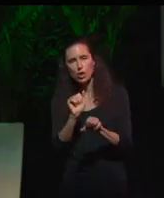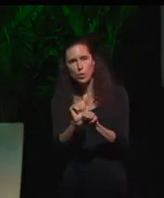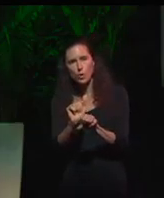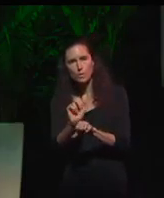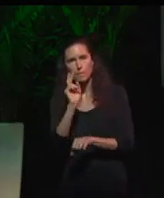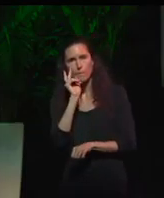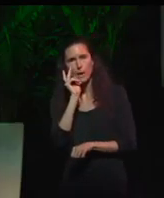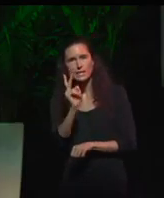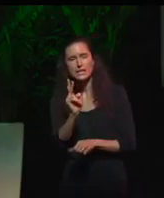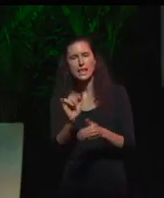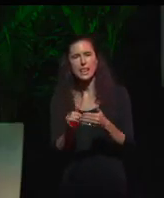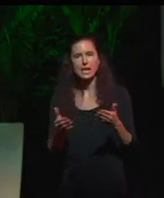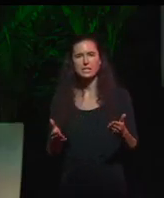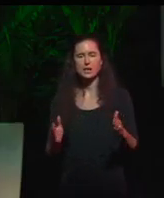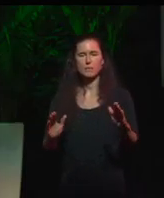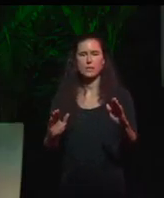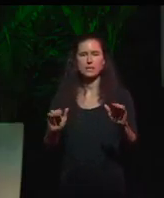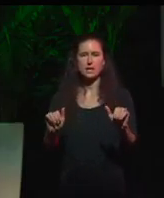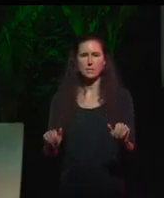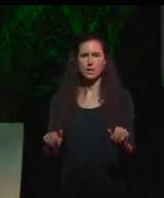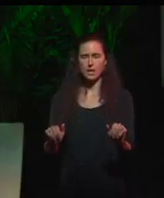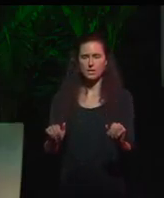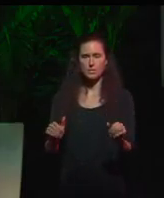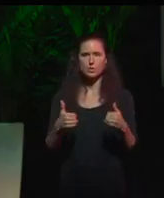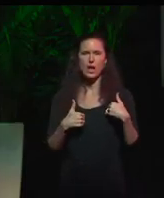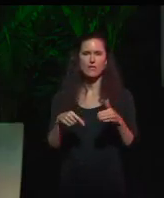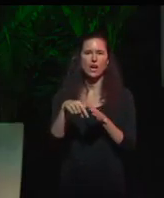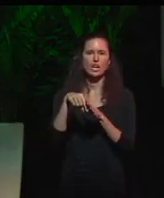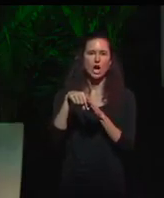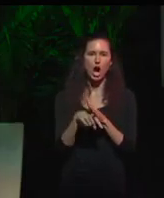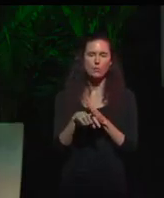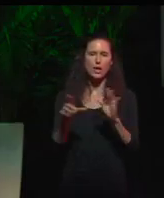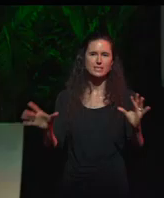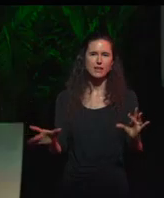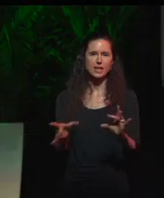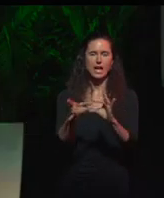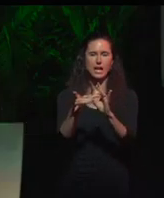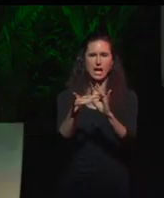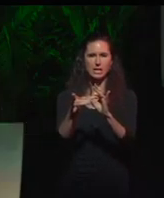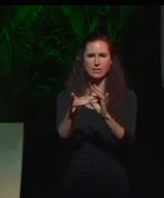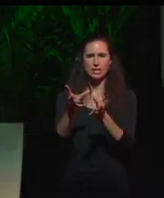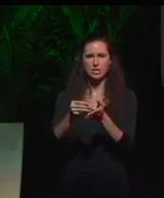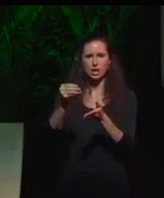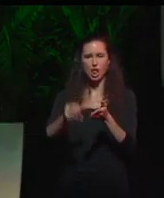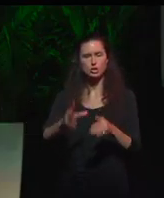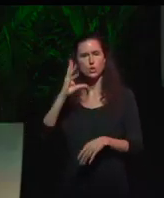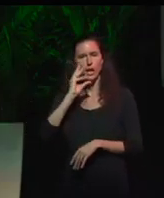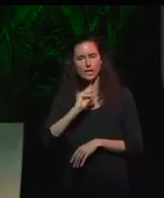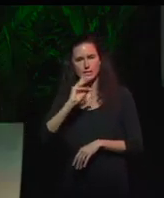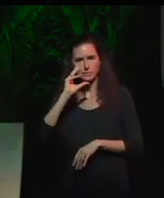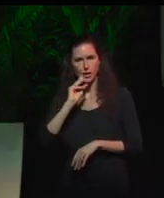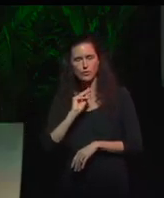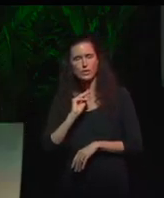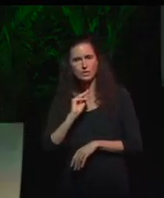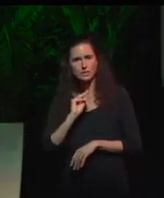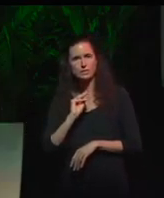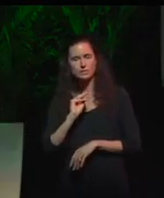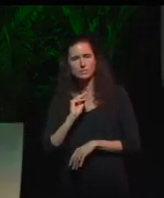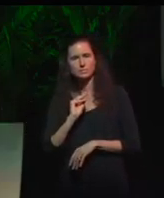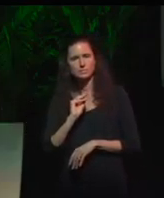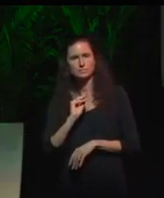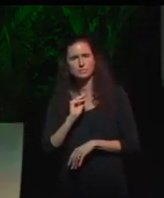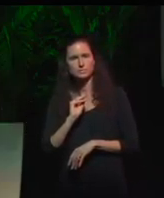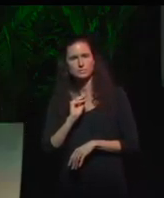it as a means of getting to comprehensive connectedness in the student experience.